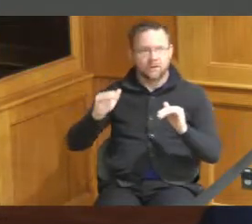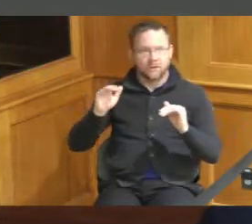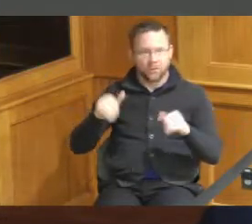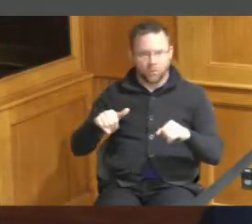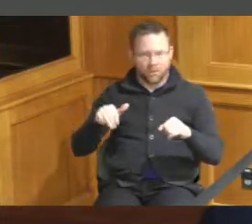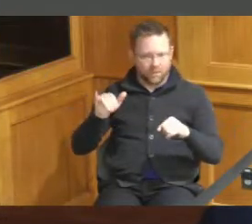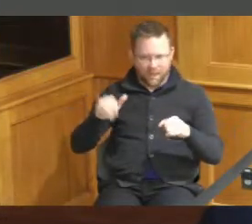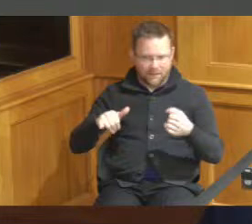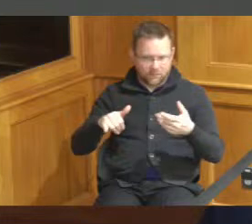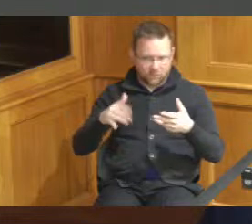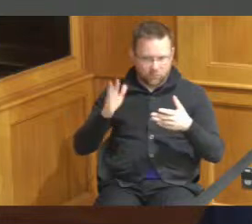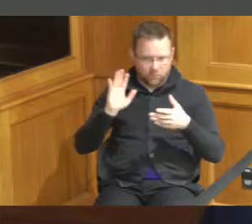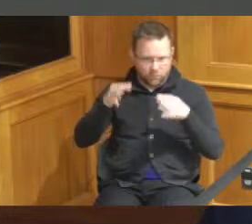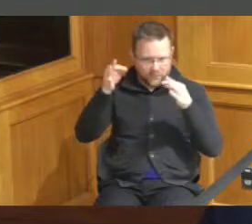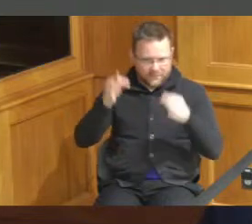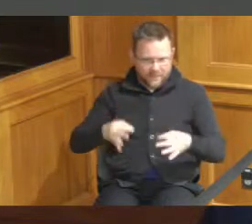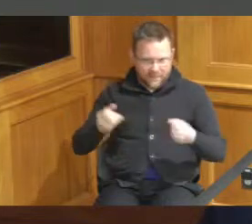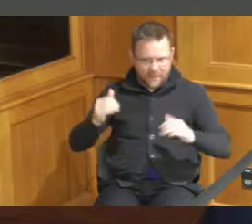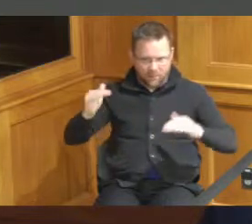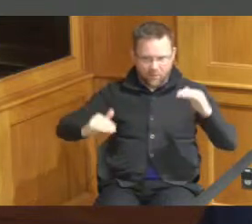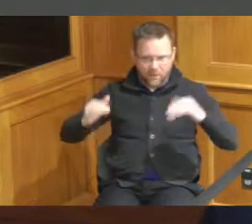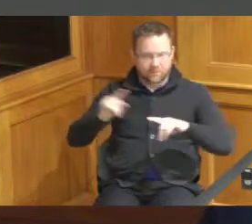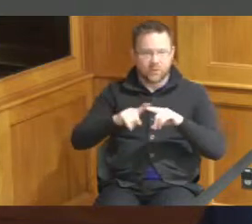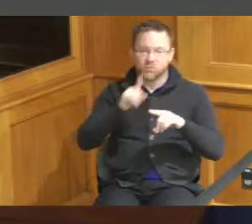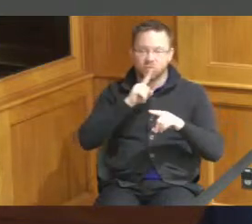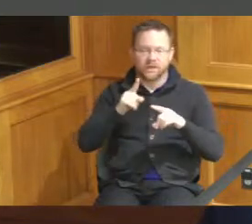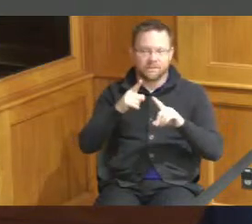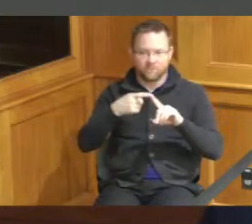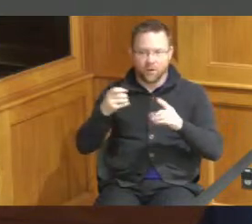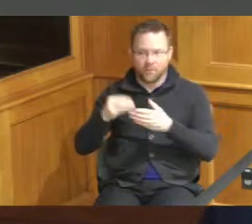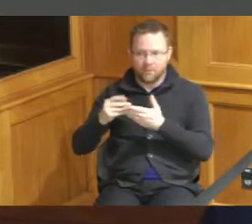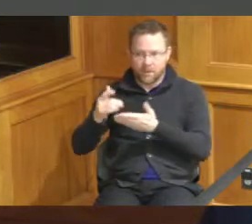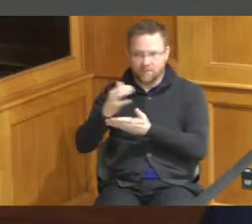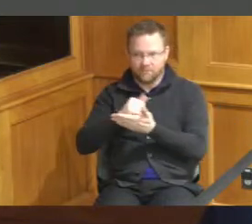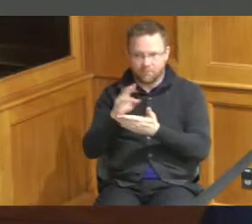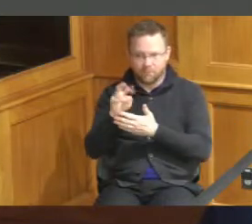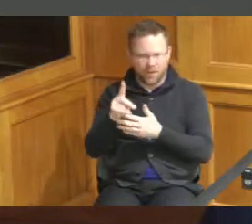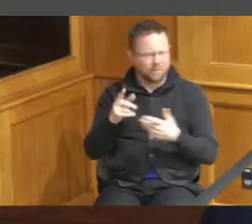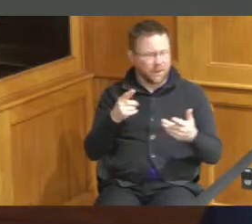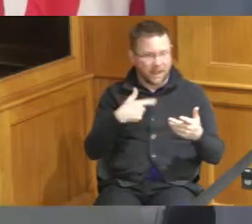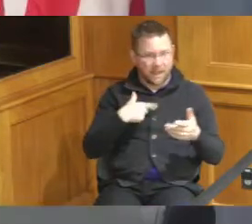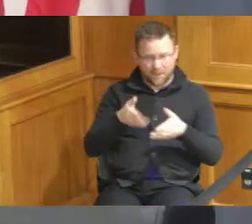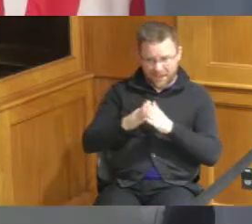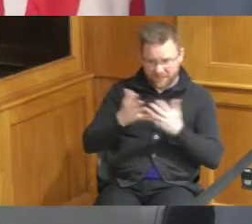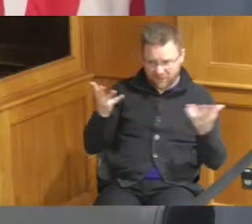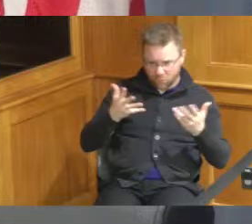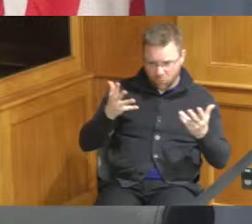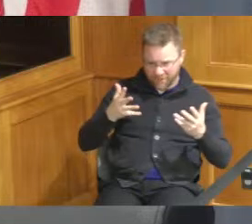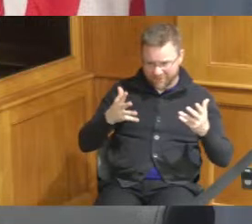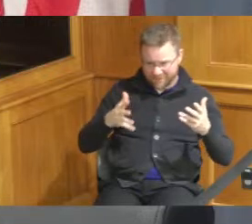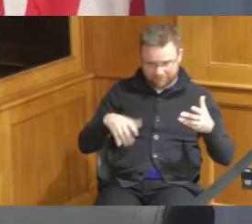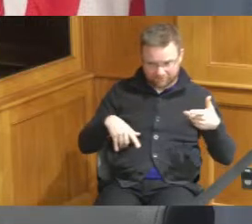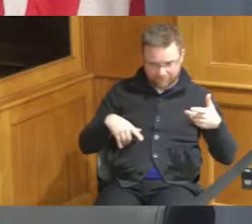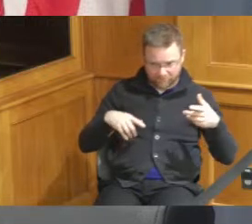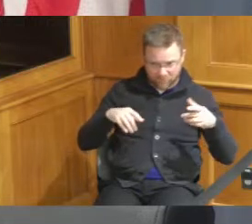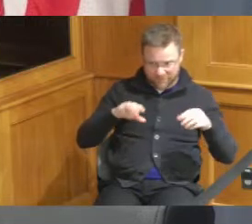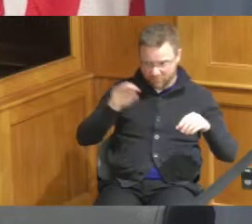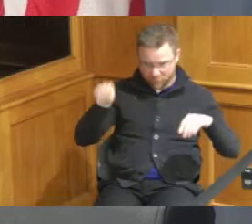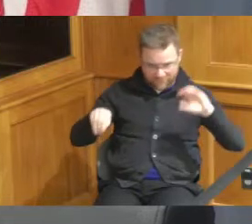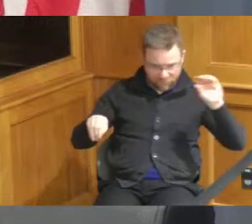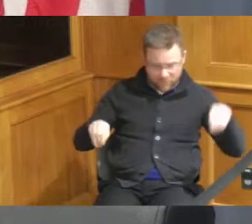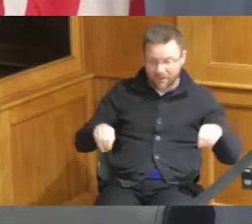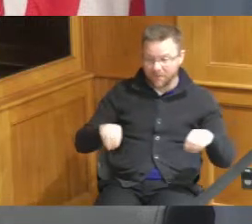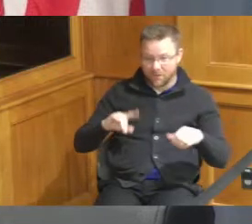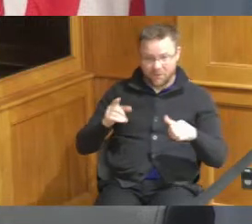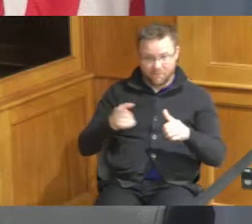county-city split on that. But it all comes out of the bond. Yeah, I'm just asking you, what's the split? Because we were out of this first. First that you had $1